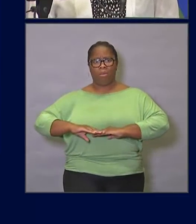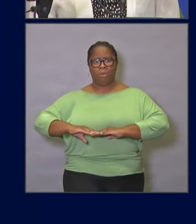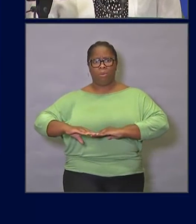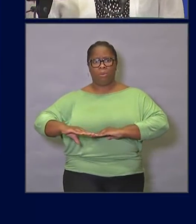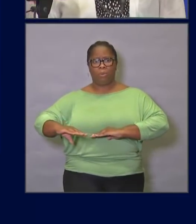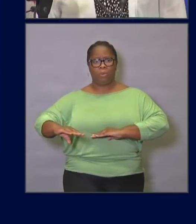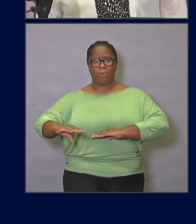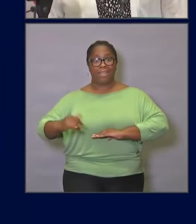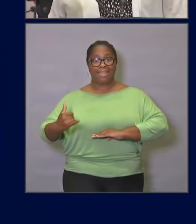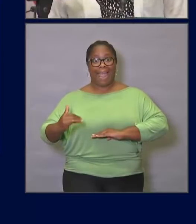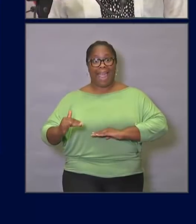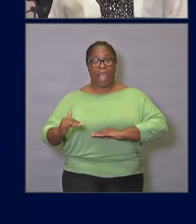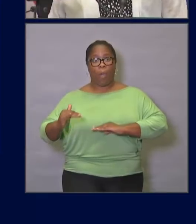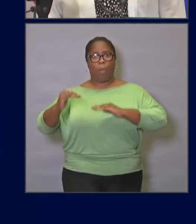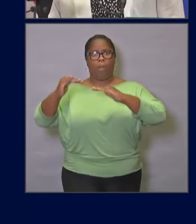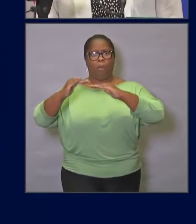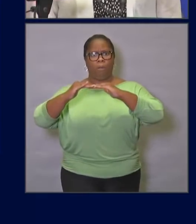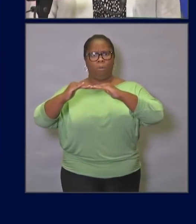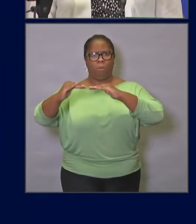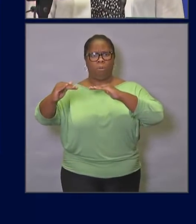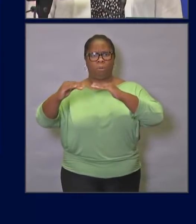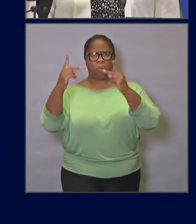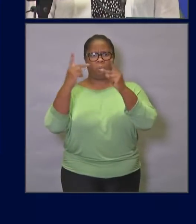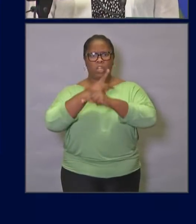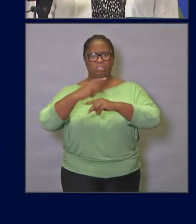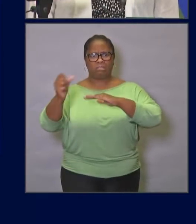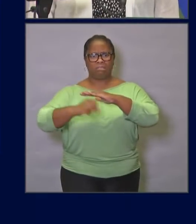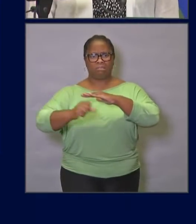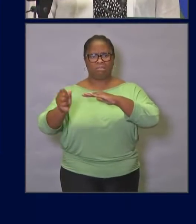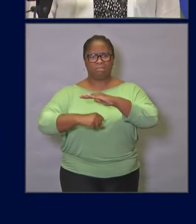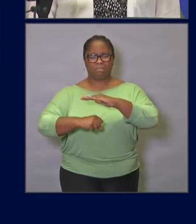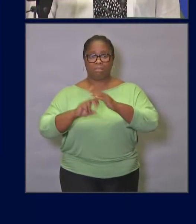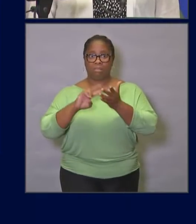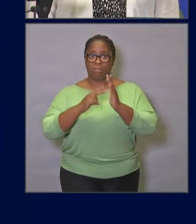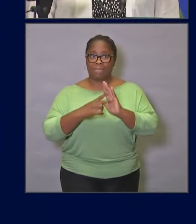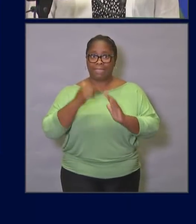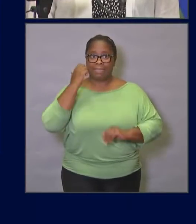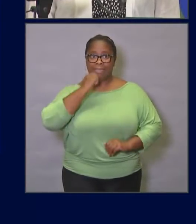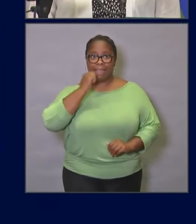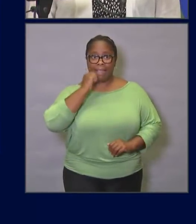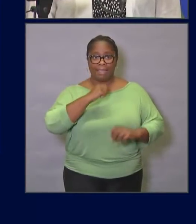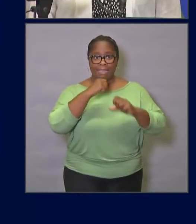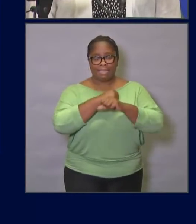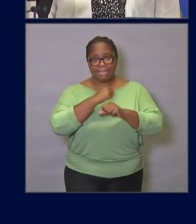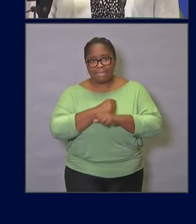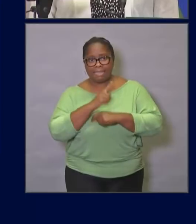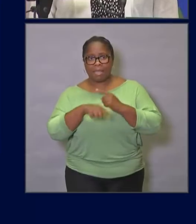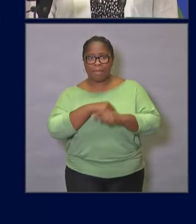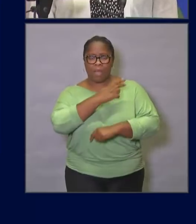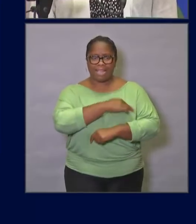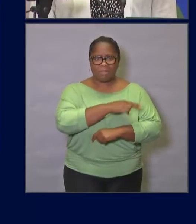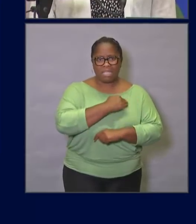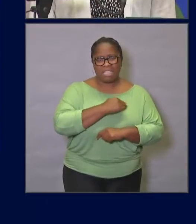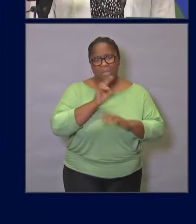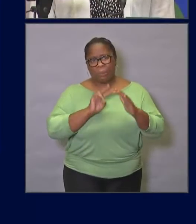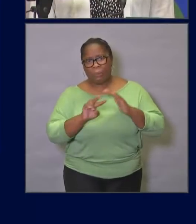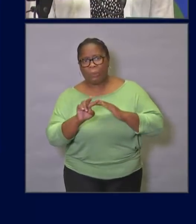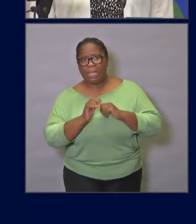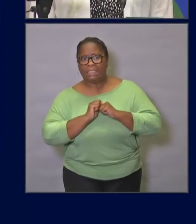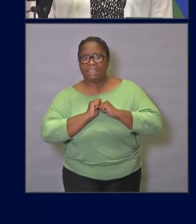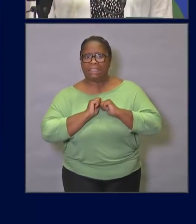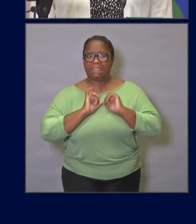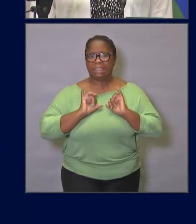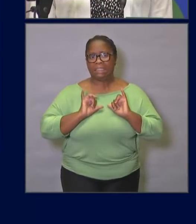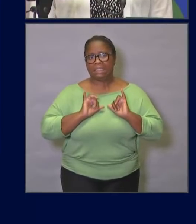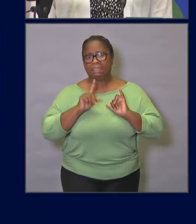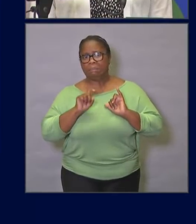Because of this, the predictability that we see in daily data on hospitalization rates, I indicated that we would need to watch the